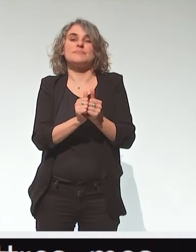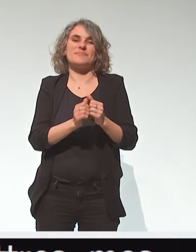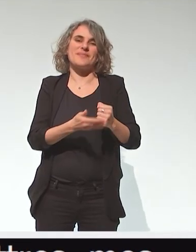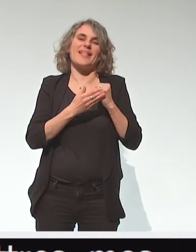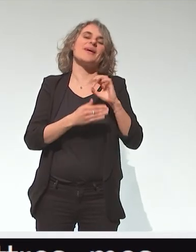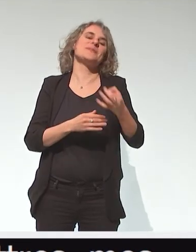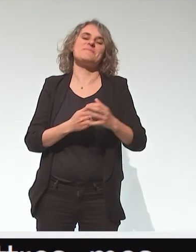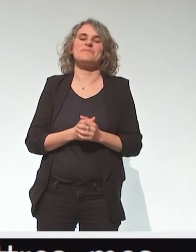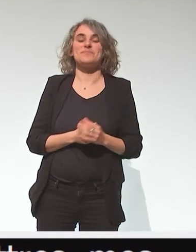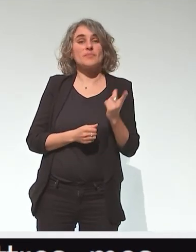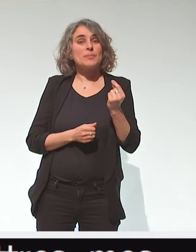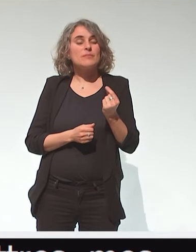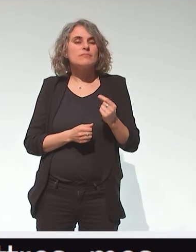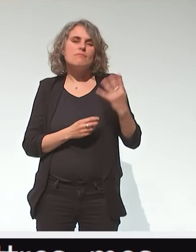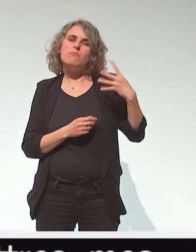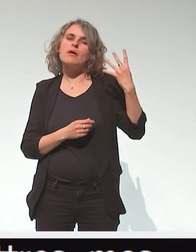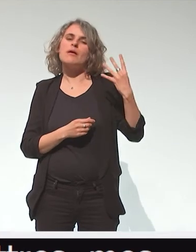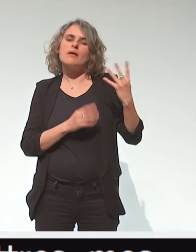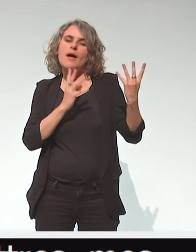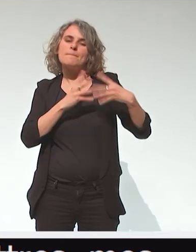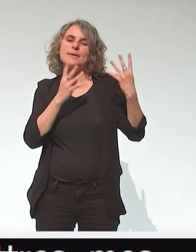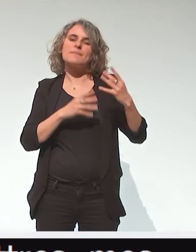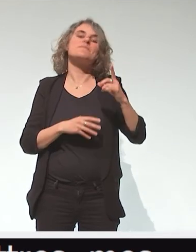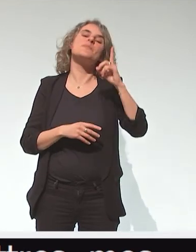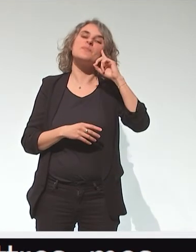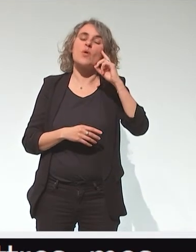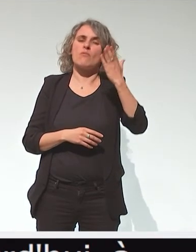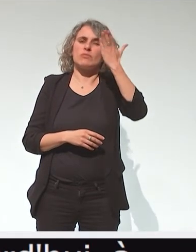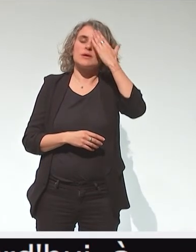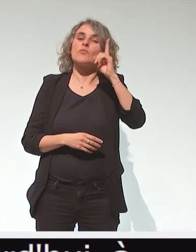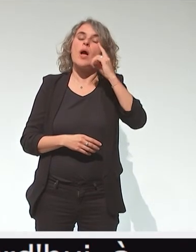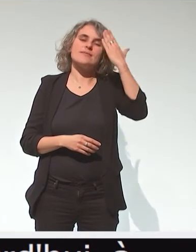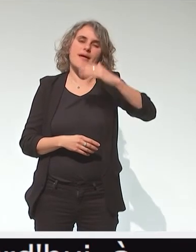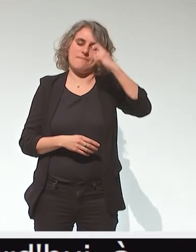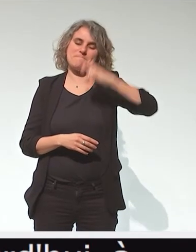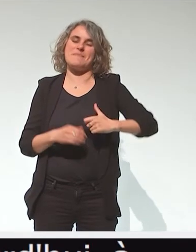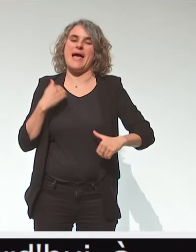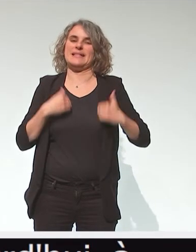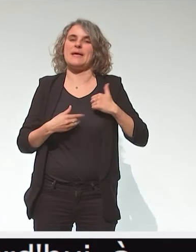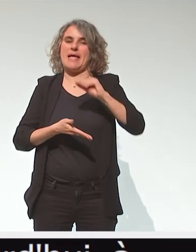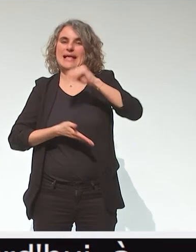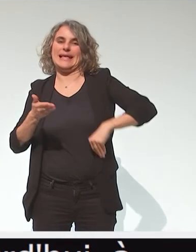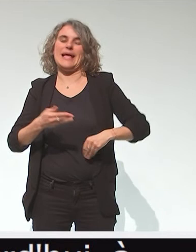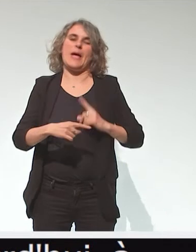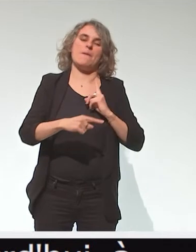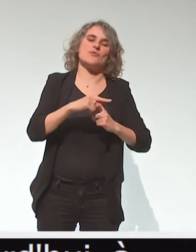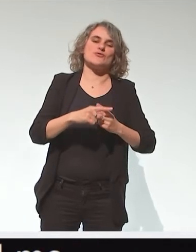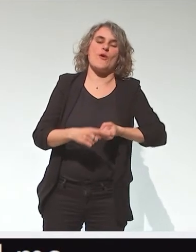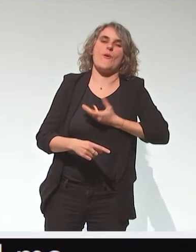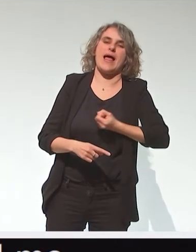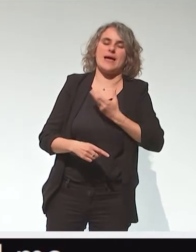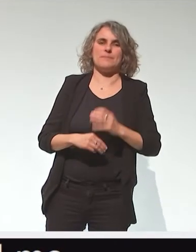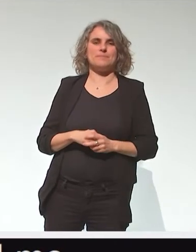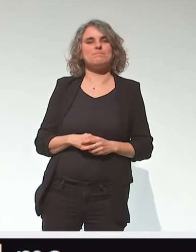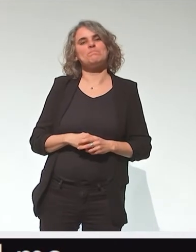a tandem, a dynamic duo. He understands me, really, because he understands that I've got a writing and an